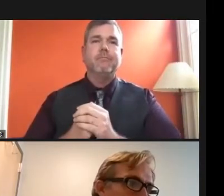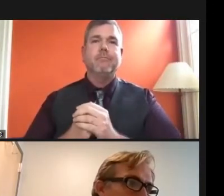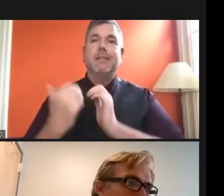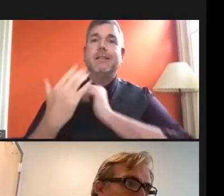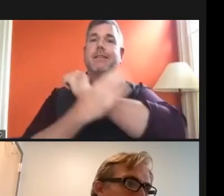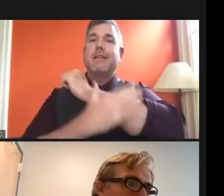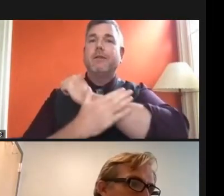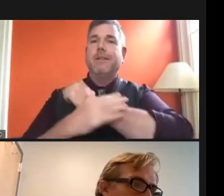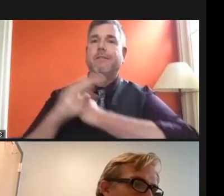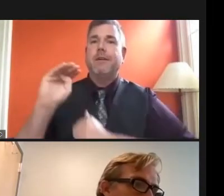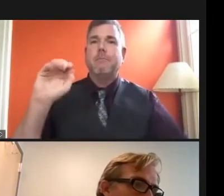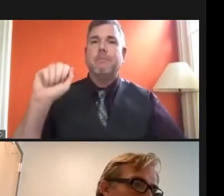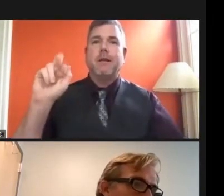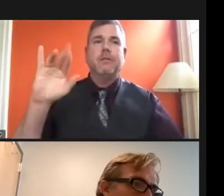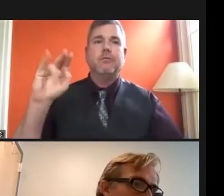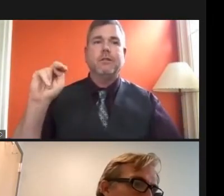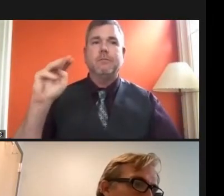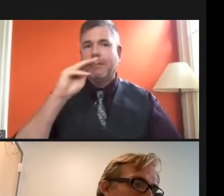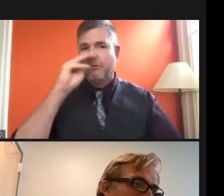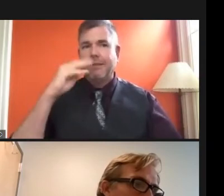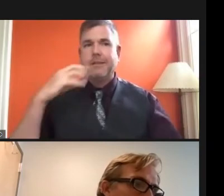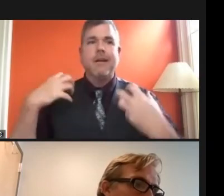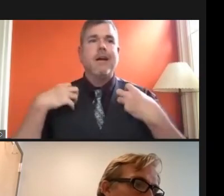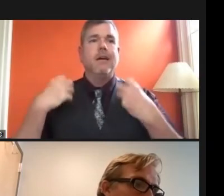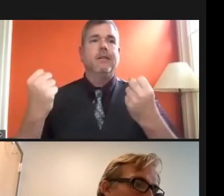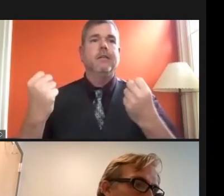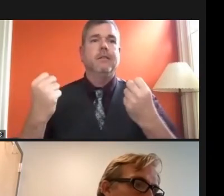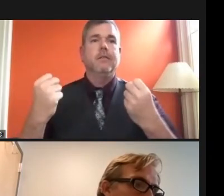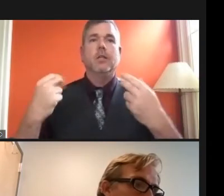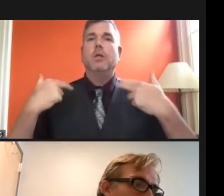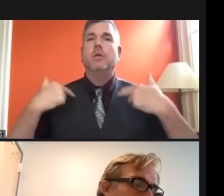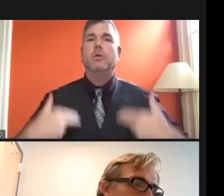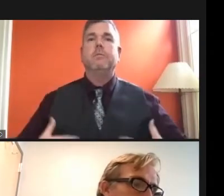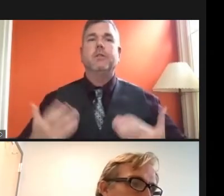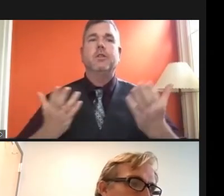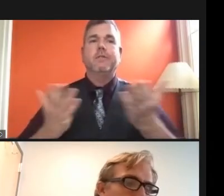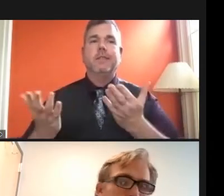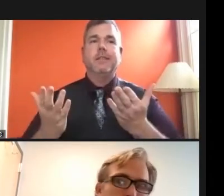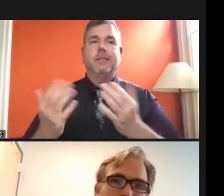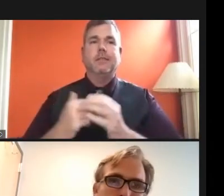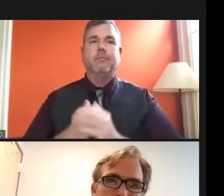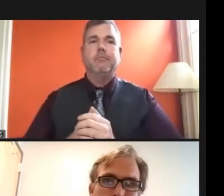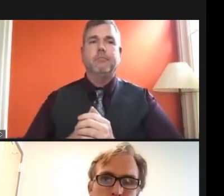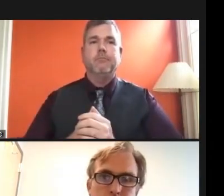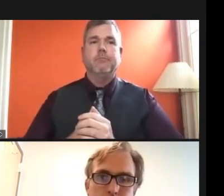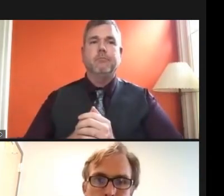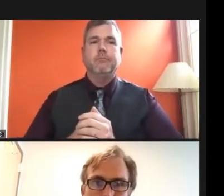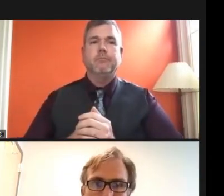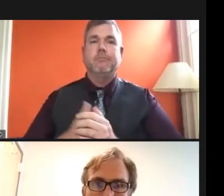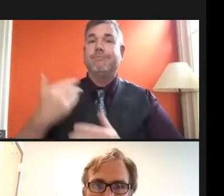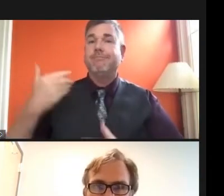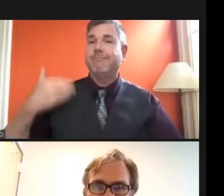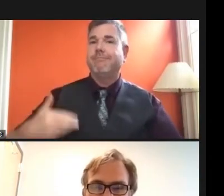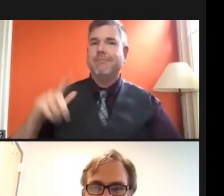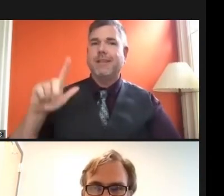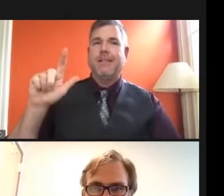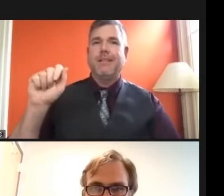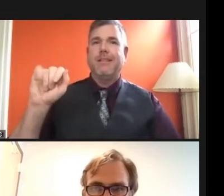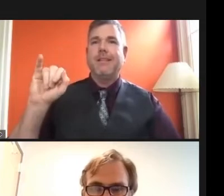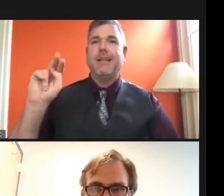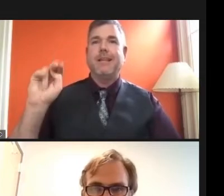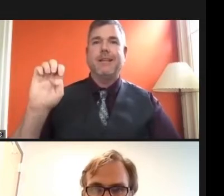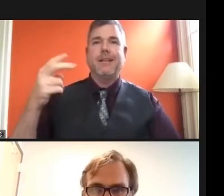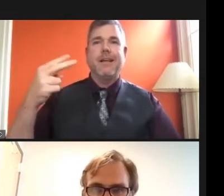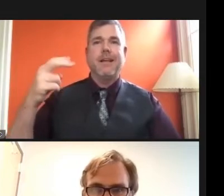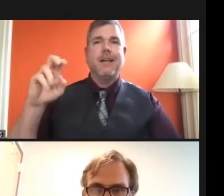Services. I'm Lainey Hendricks, Public Information Officer for the County of Marin, and I'll be your moderator this afternoon. Today's event